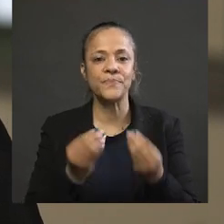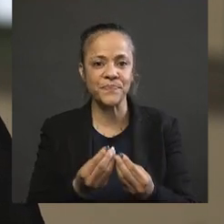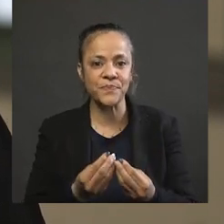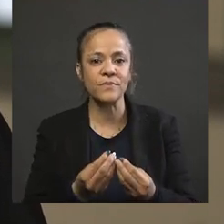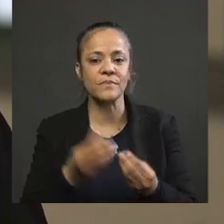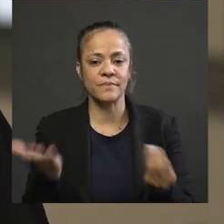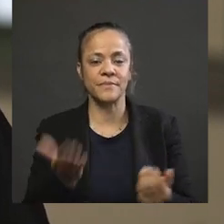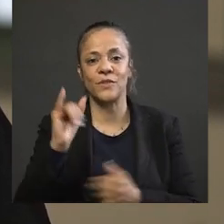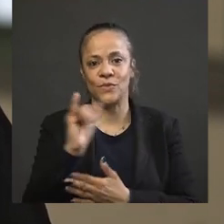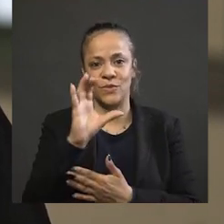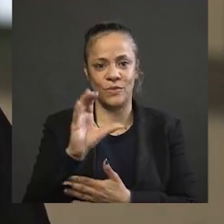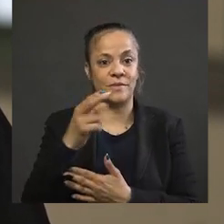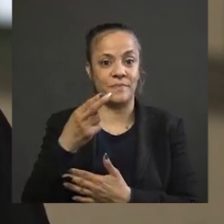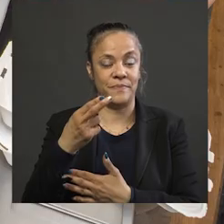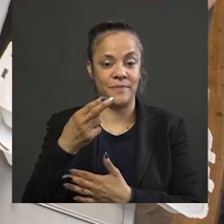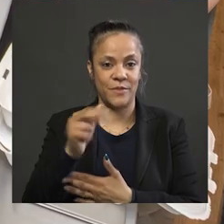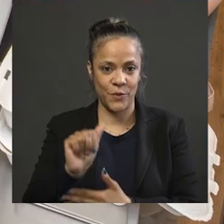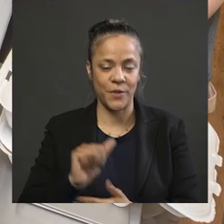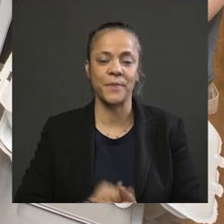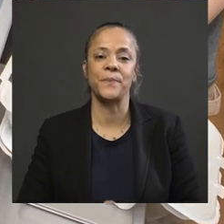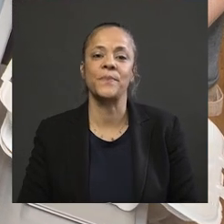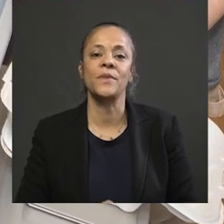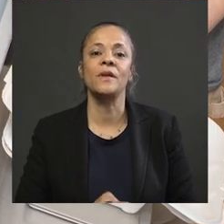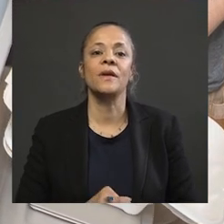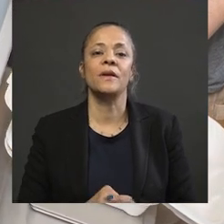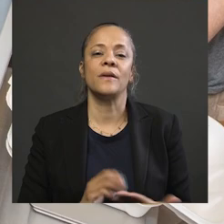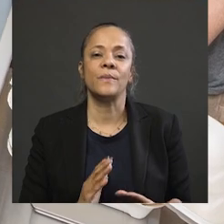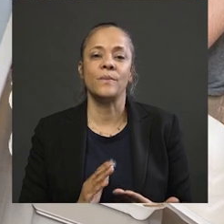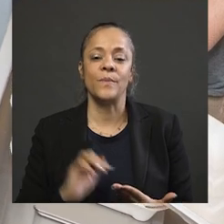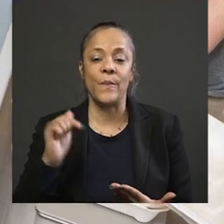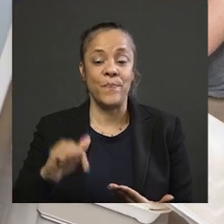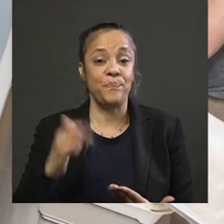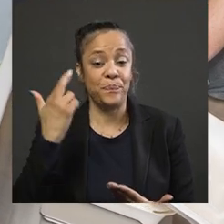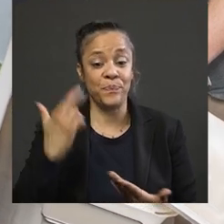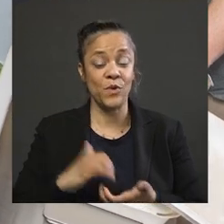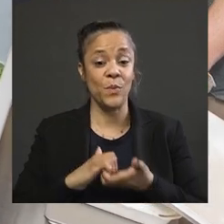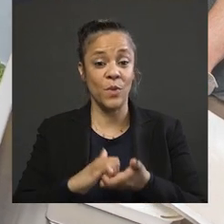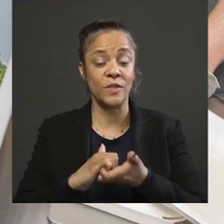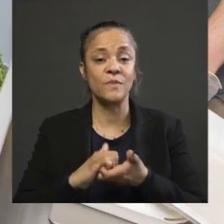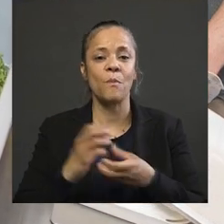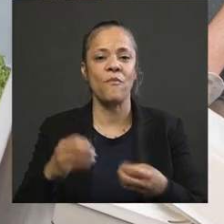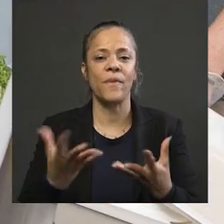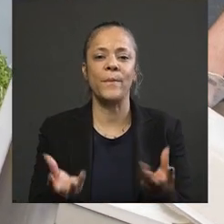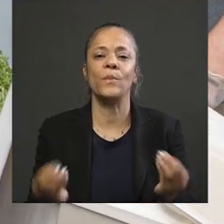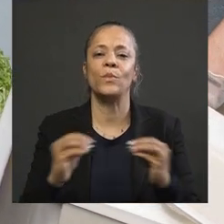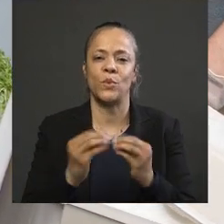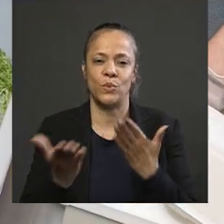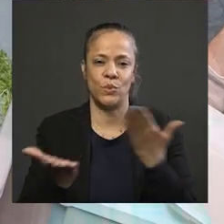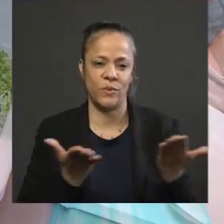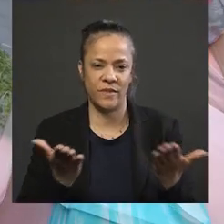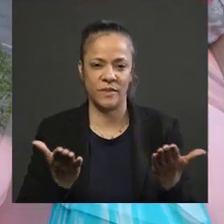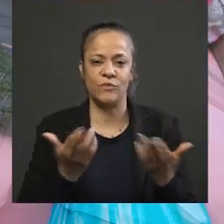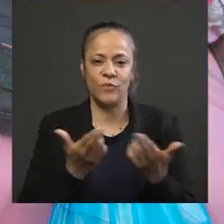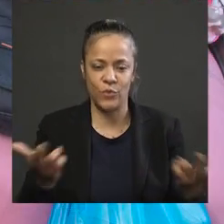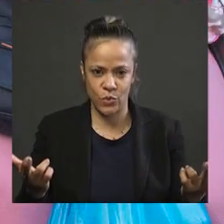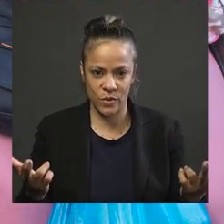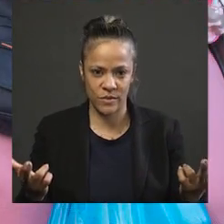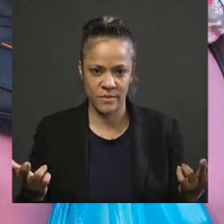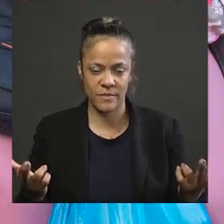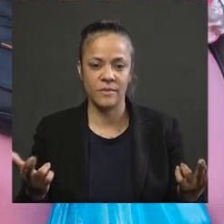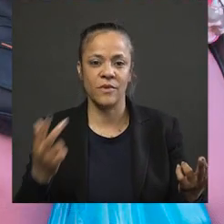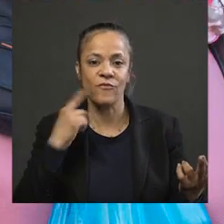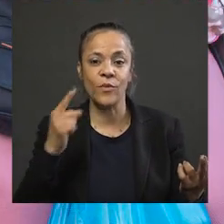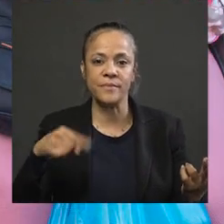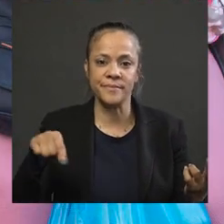organizations at the Jersey City Housing Authority. And we've entered into these partnerships to provide more services and resources to